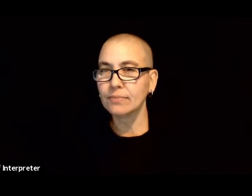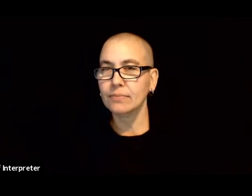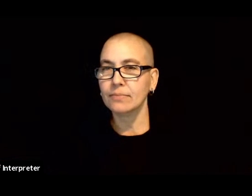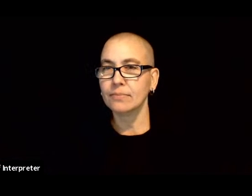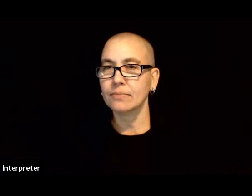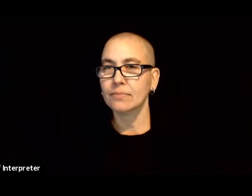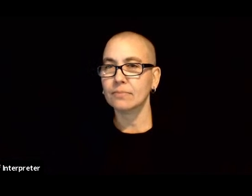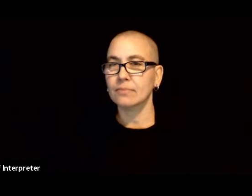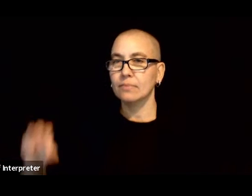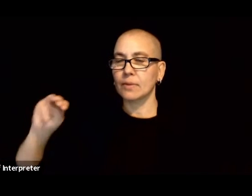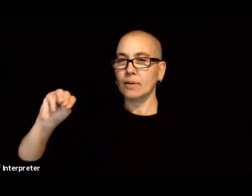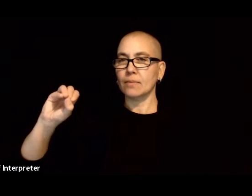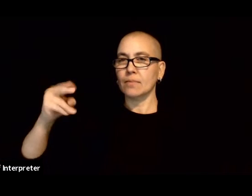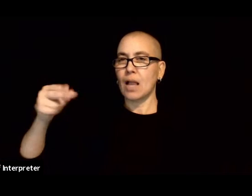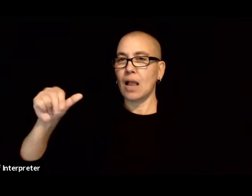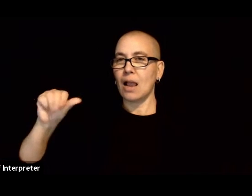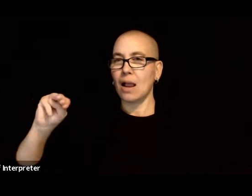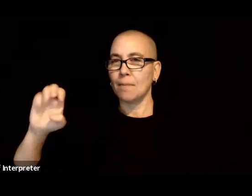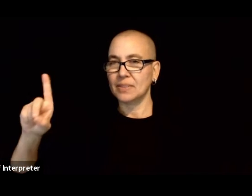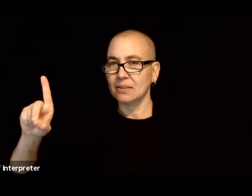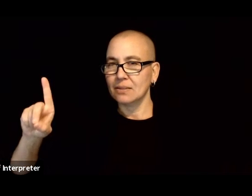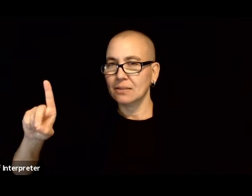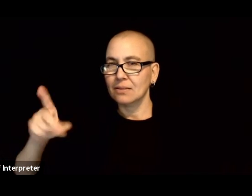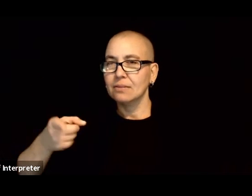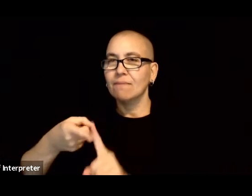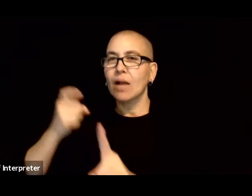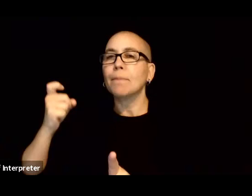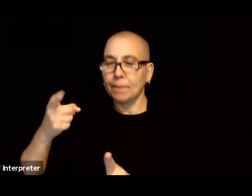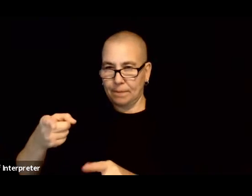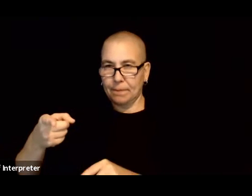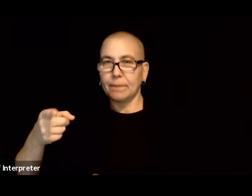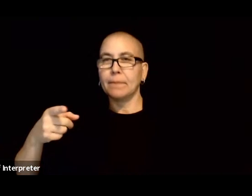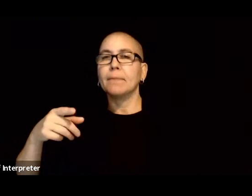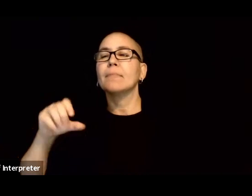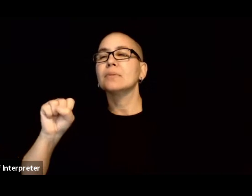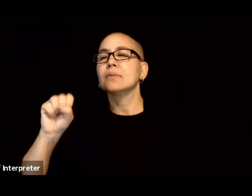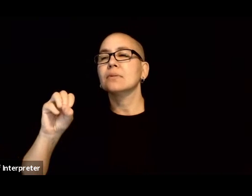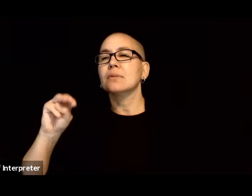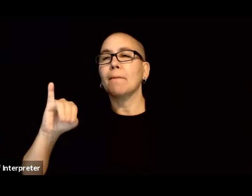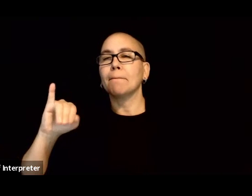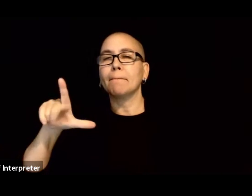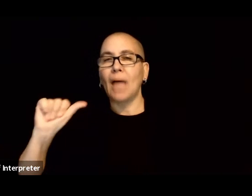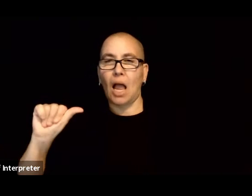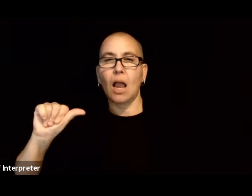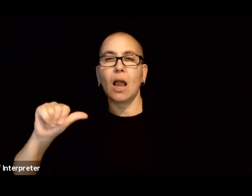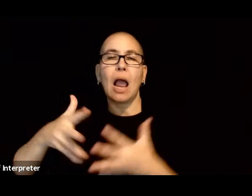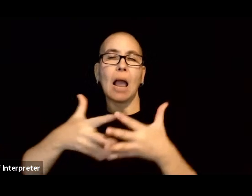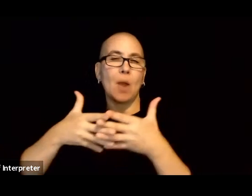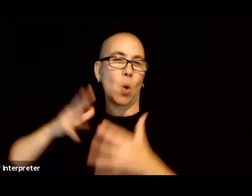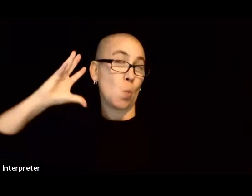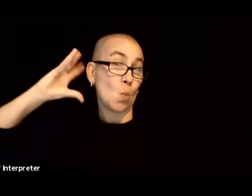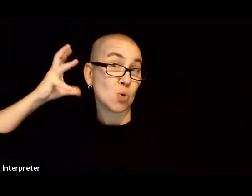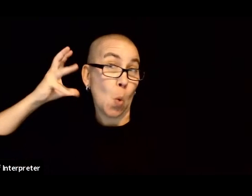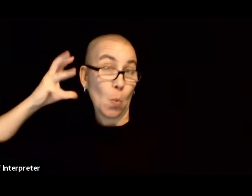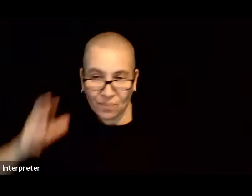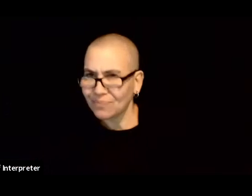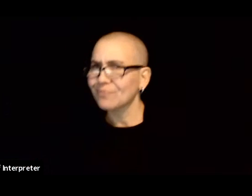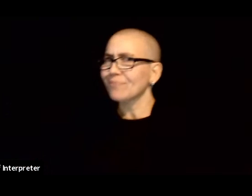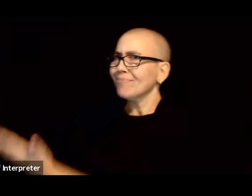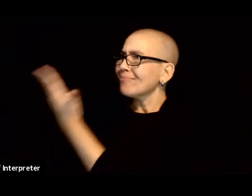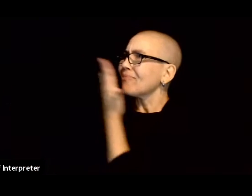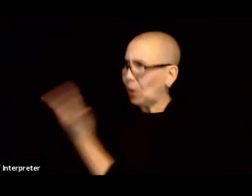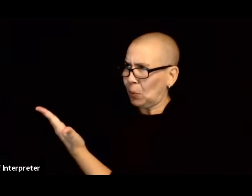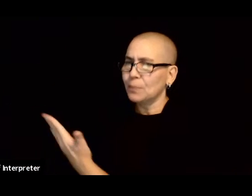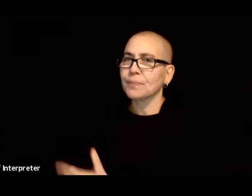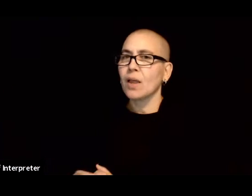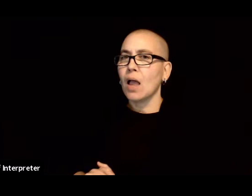open. Thank you very much, the Commissioner and Chris. Thank you for updating every day. This is a lot